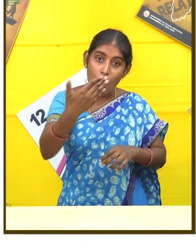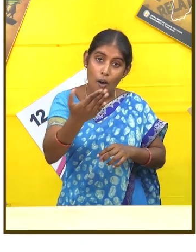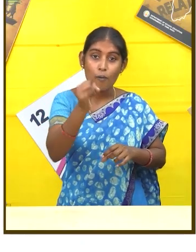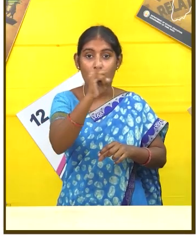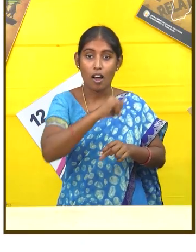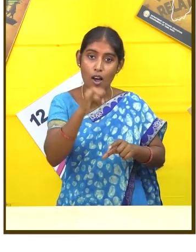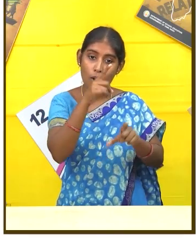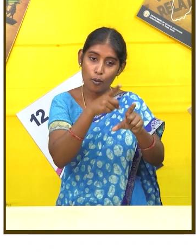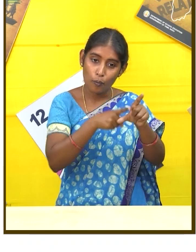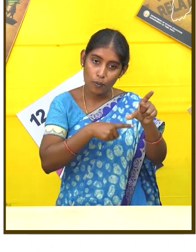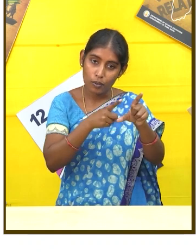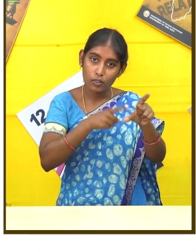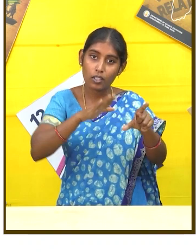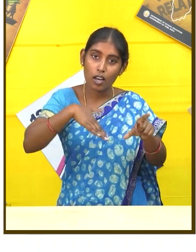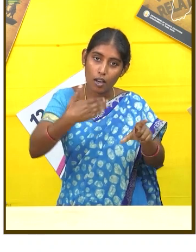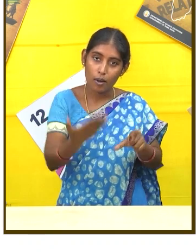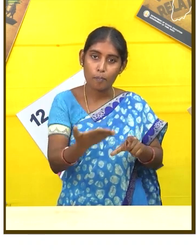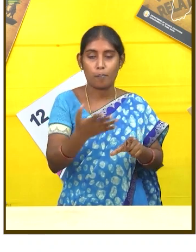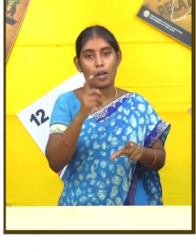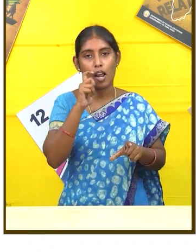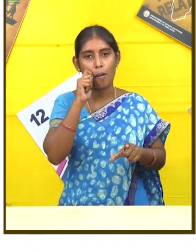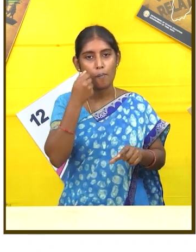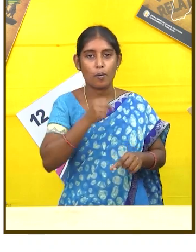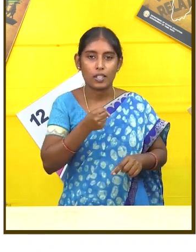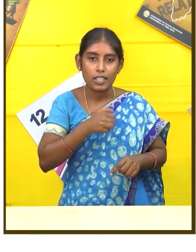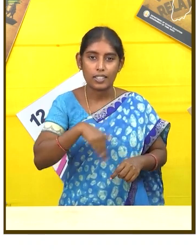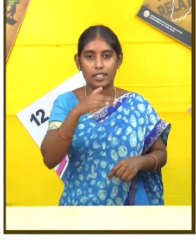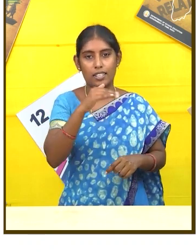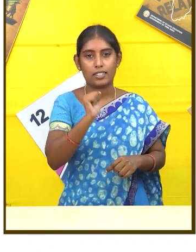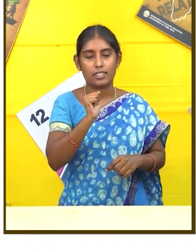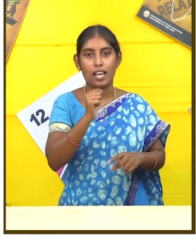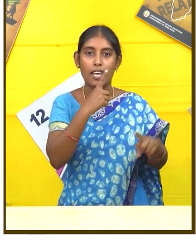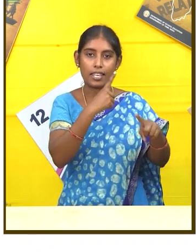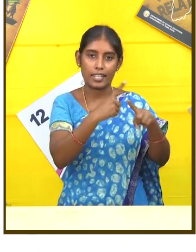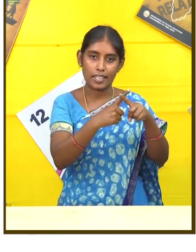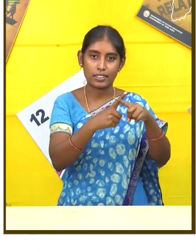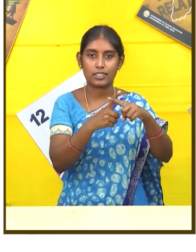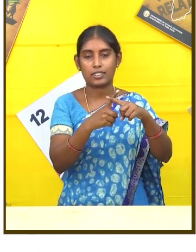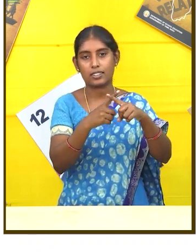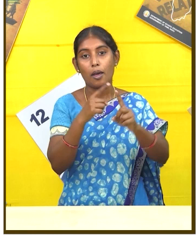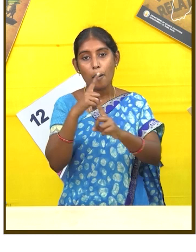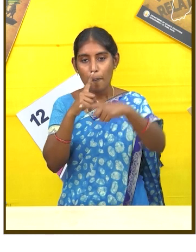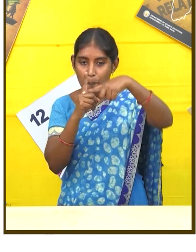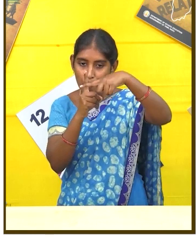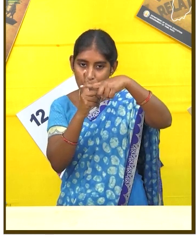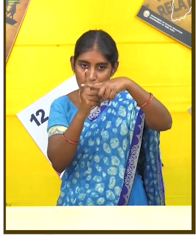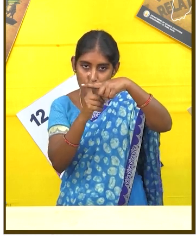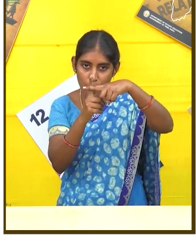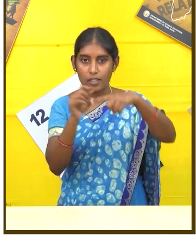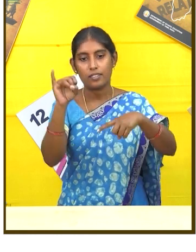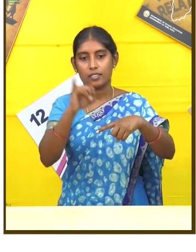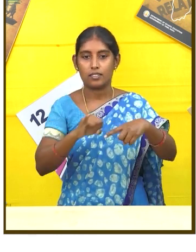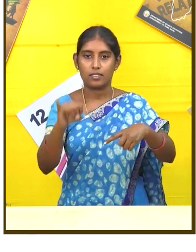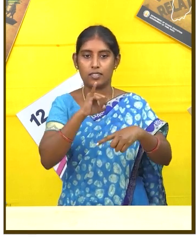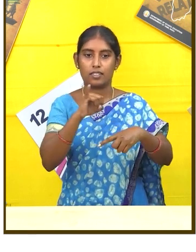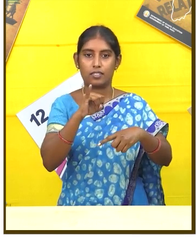father's age after 6 years is x plus 6. That only we have to write in the father's age. So father's age will be x plus 6 equal to